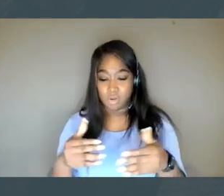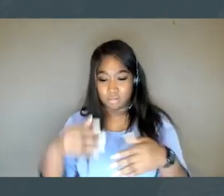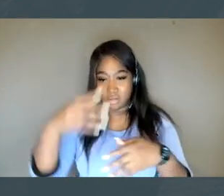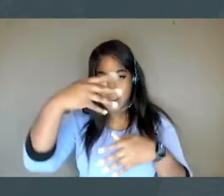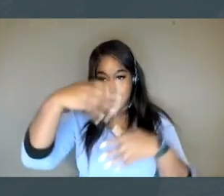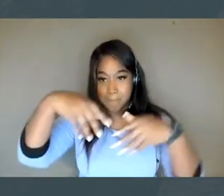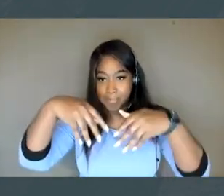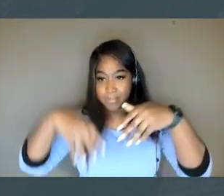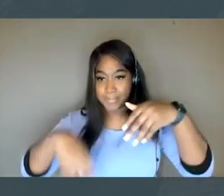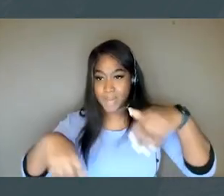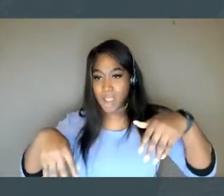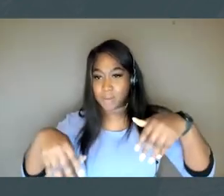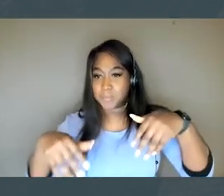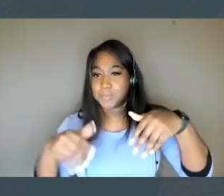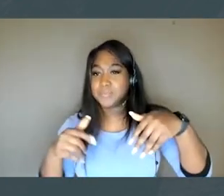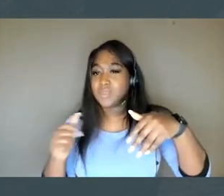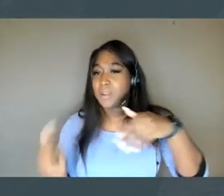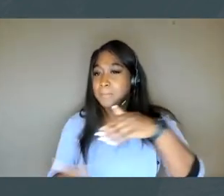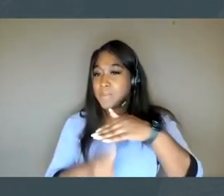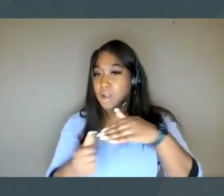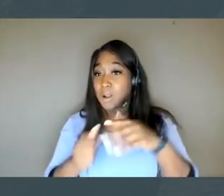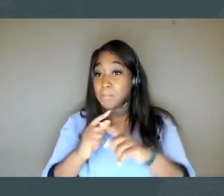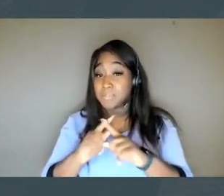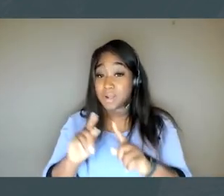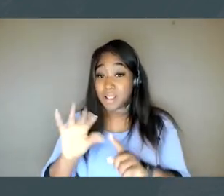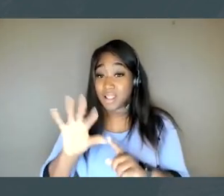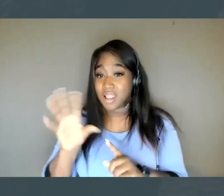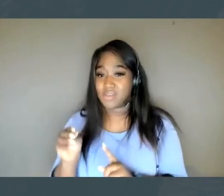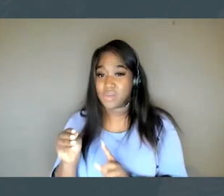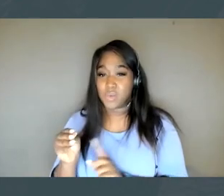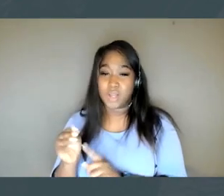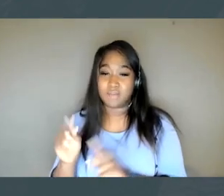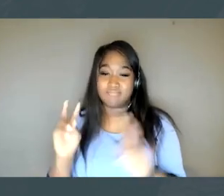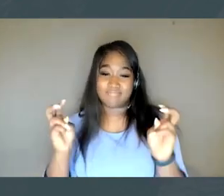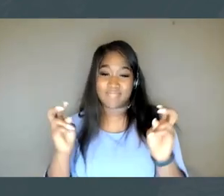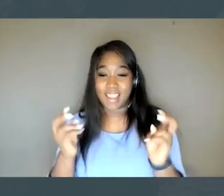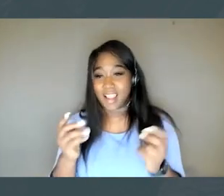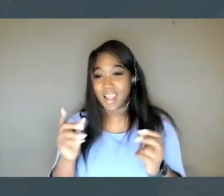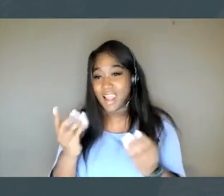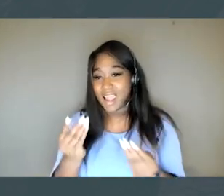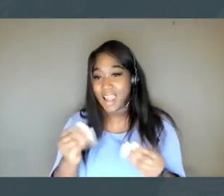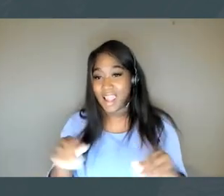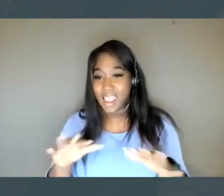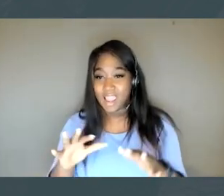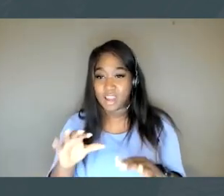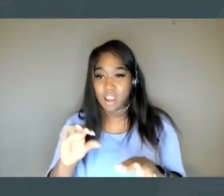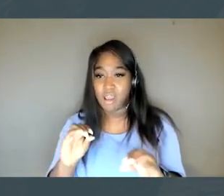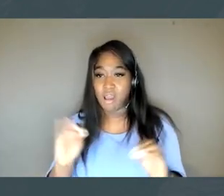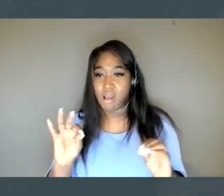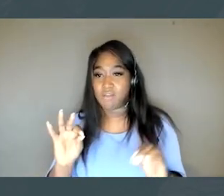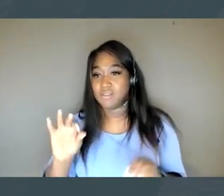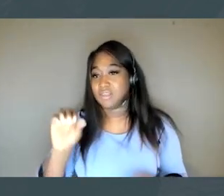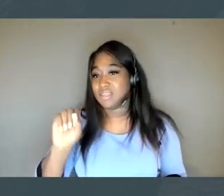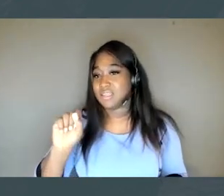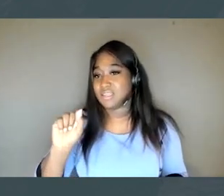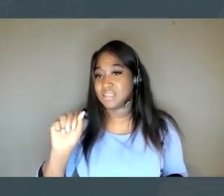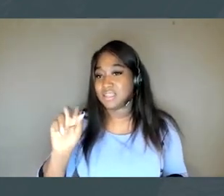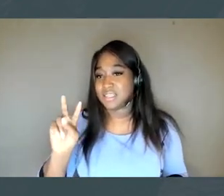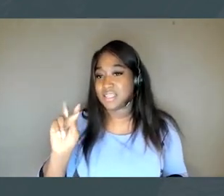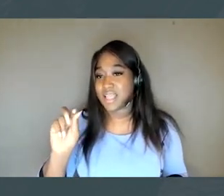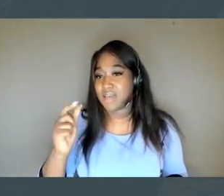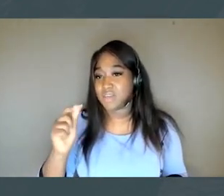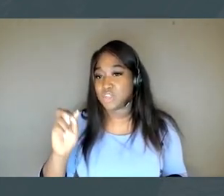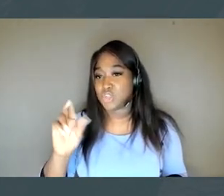Africa is the land of savagery. That at times Blacks from the diaspora have been able or have